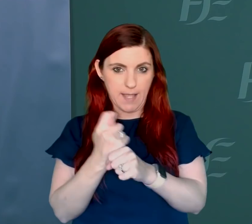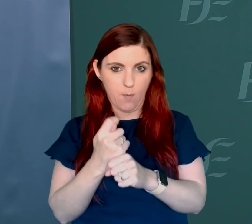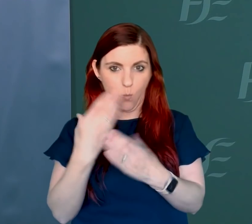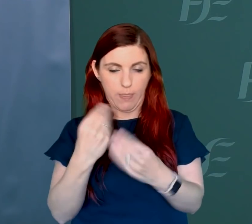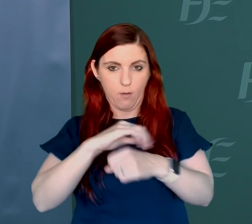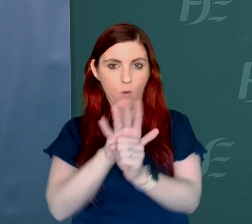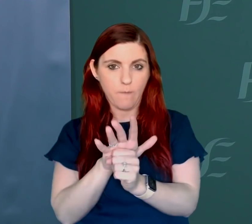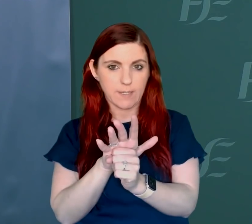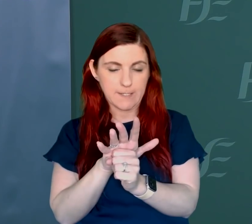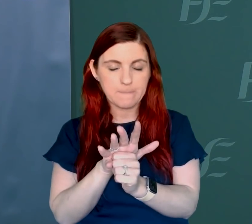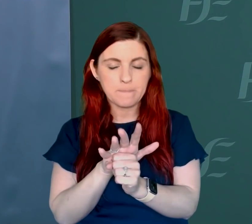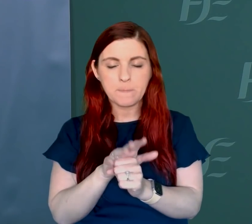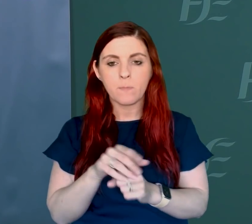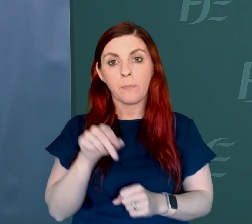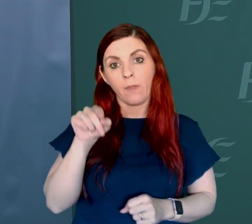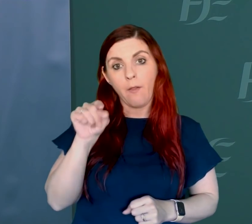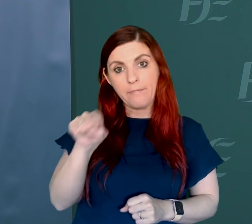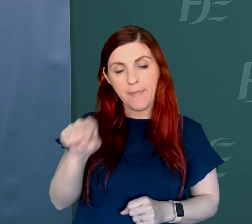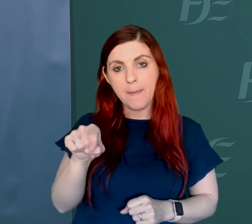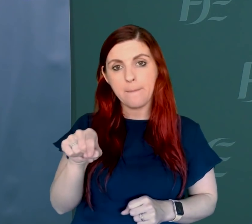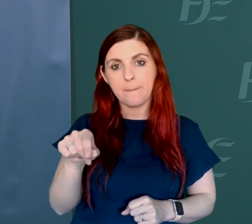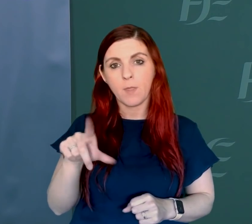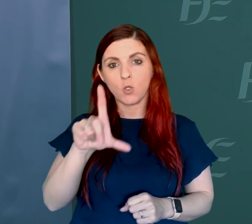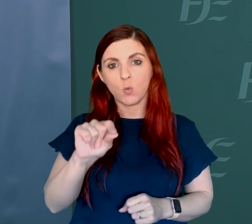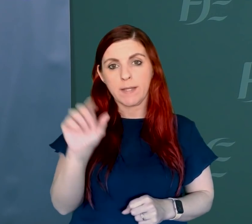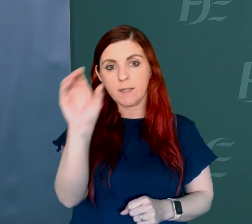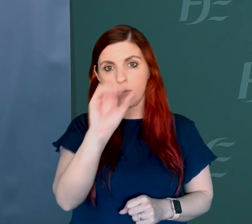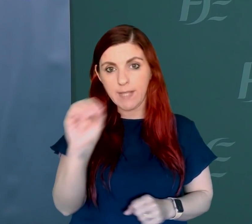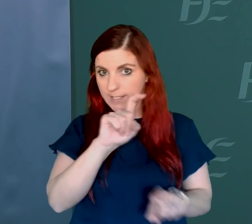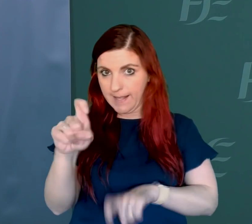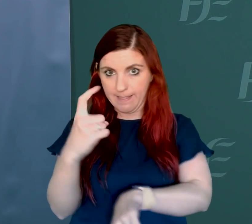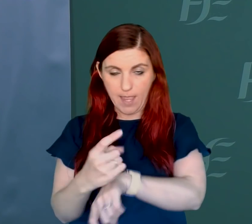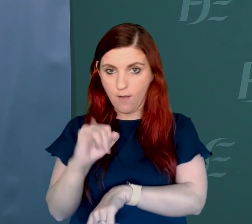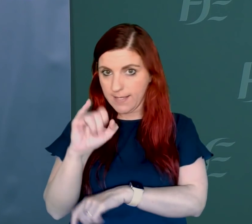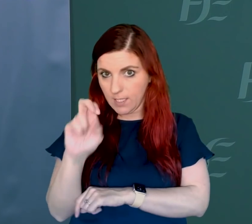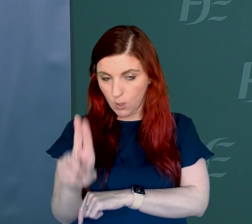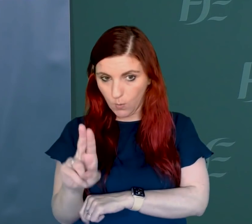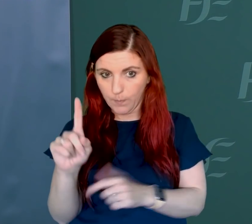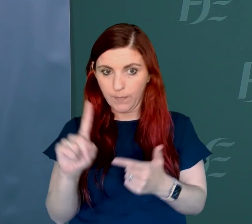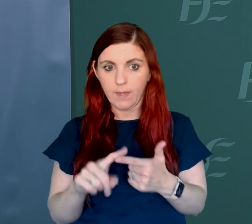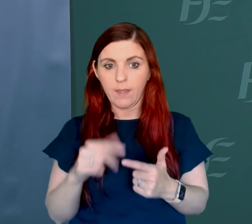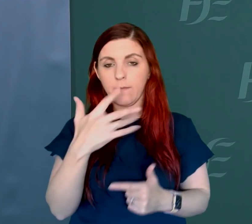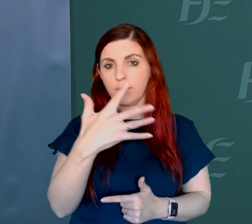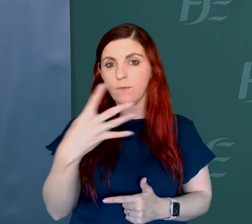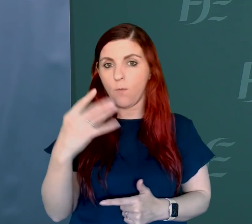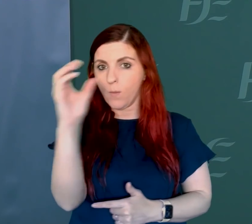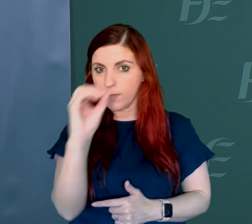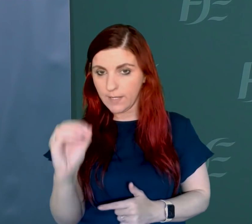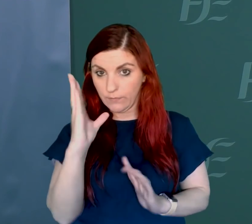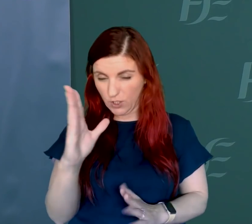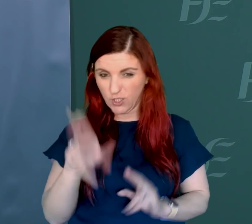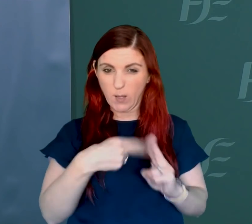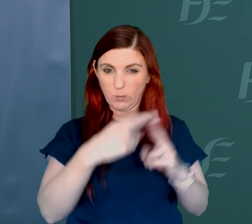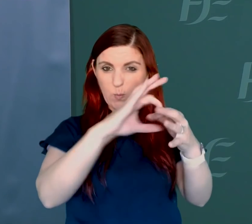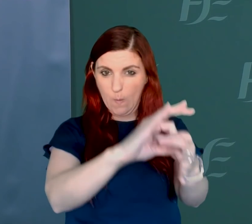positive patients, of which just over 20% remain in ICU, just over 54% have been